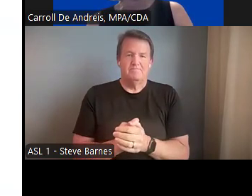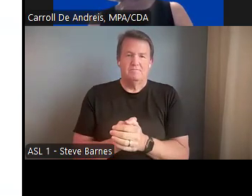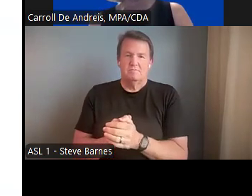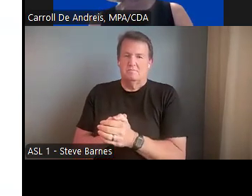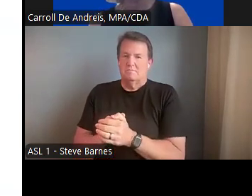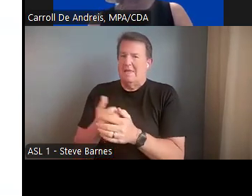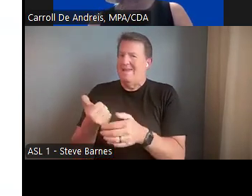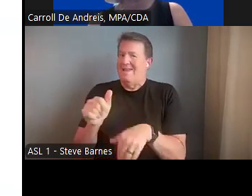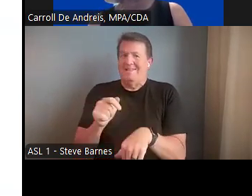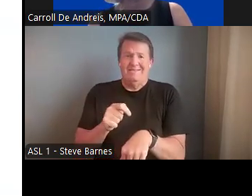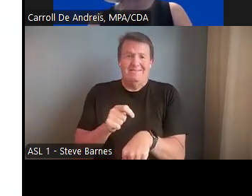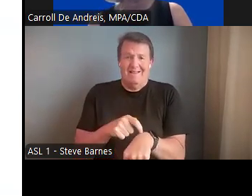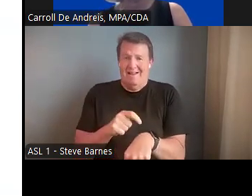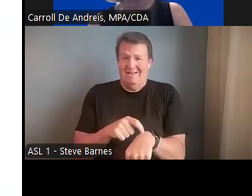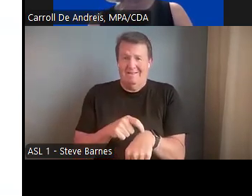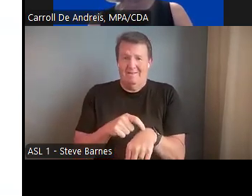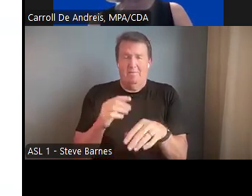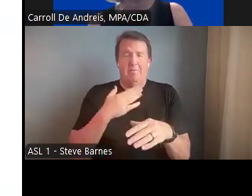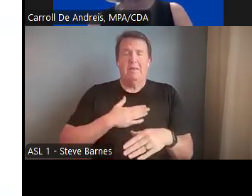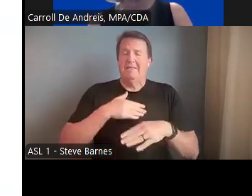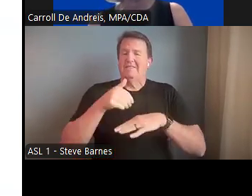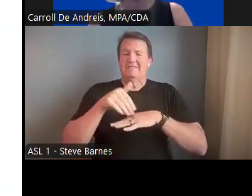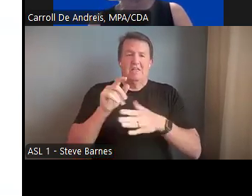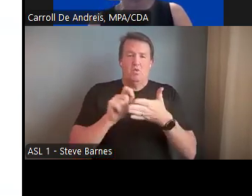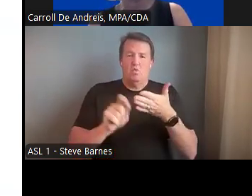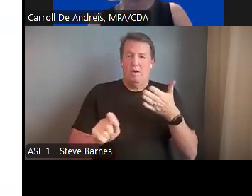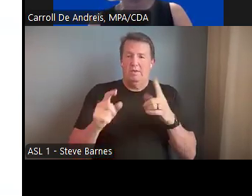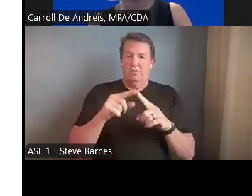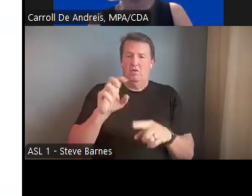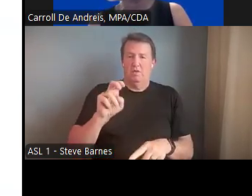any time, please send your written comments to Engage,